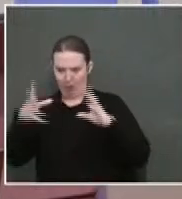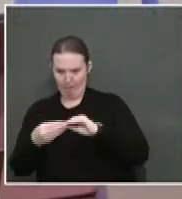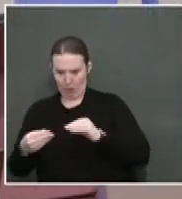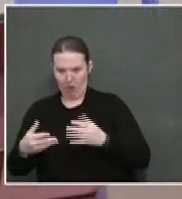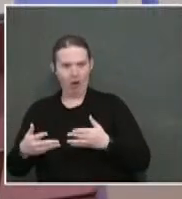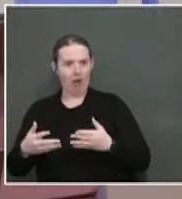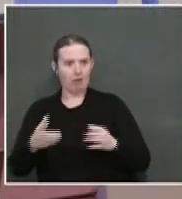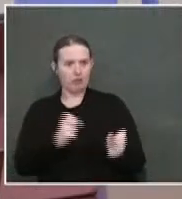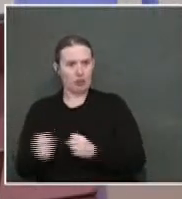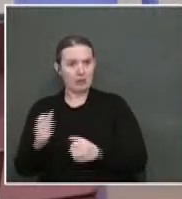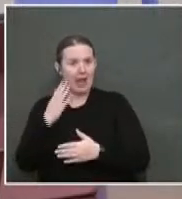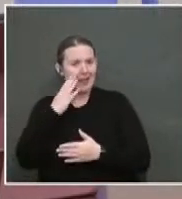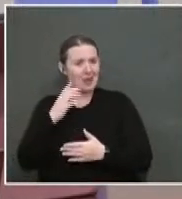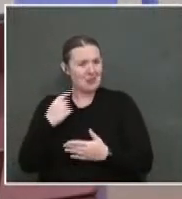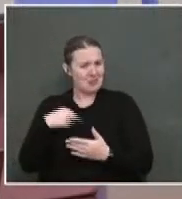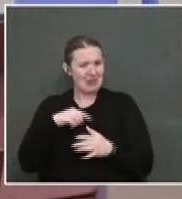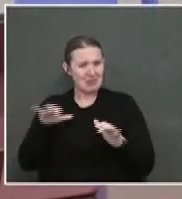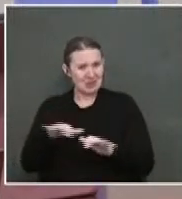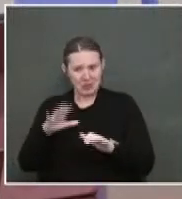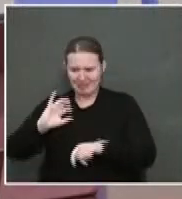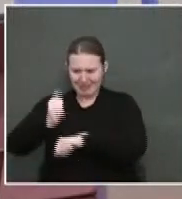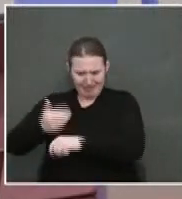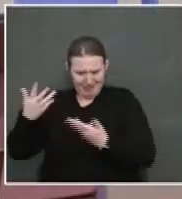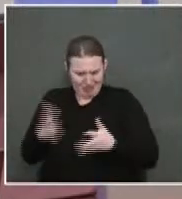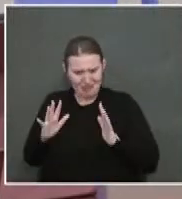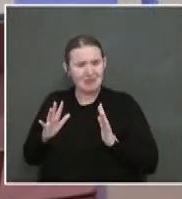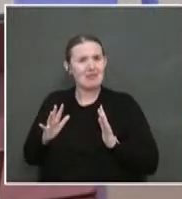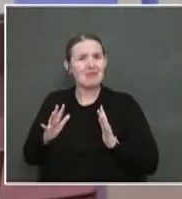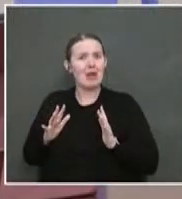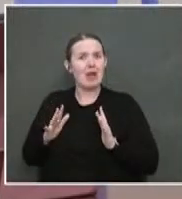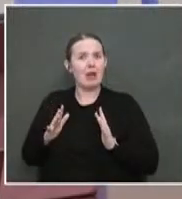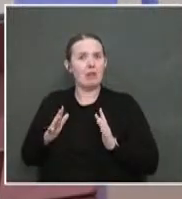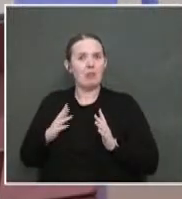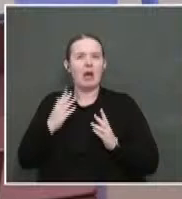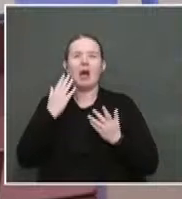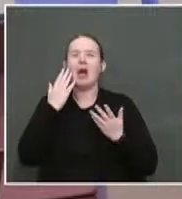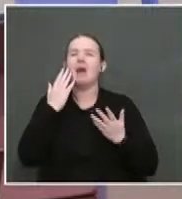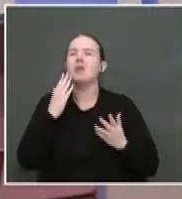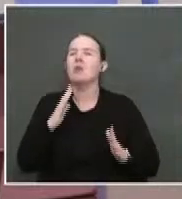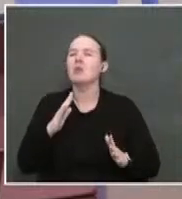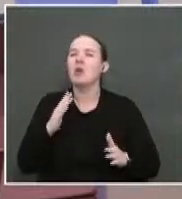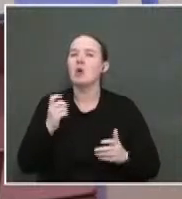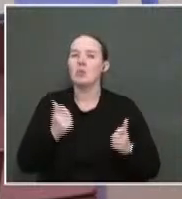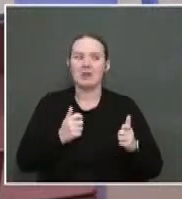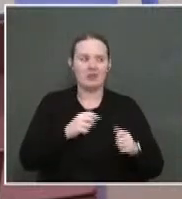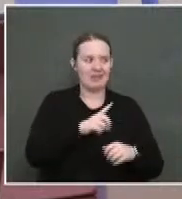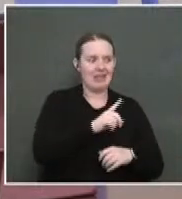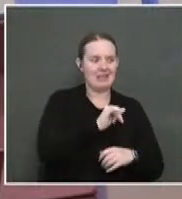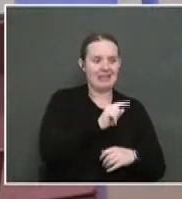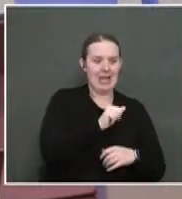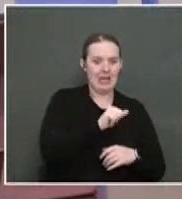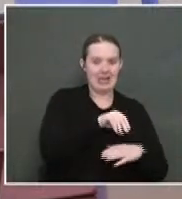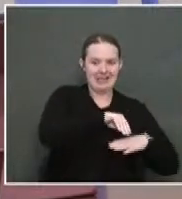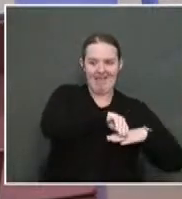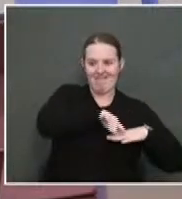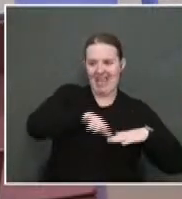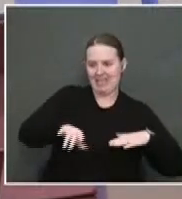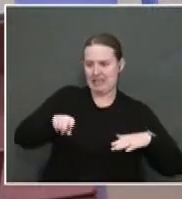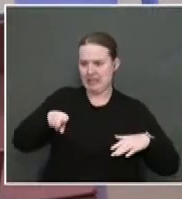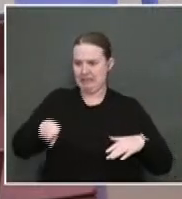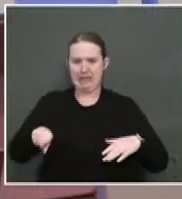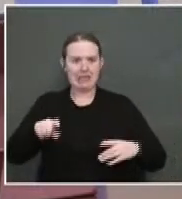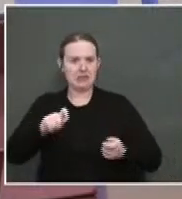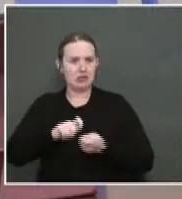And I know these are all the things that we've done and we have in place, but I don't know what of that data is actually informing any